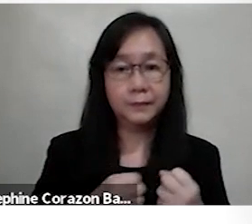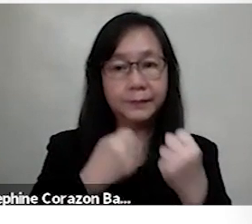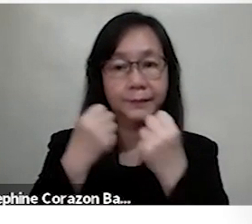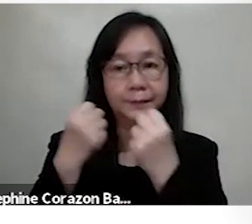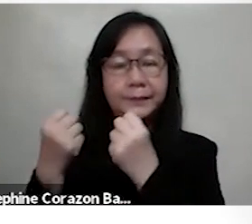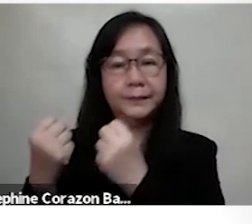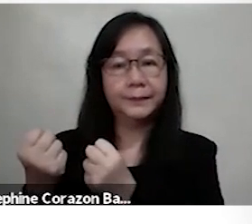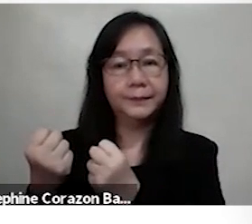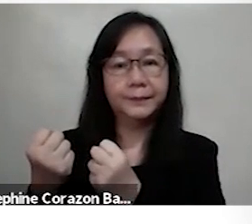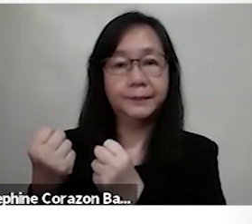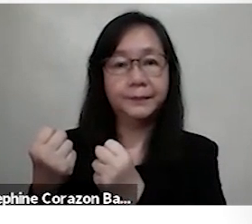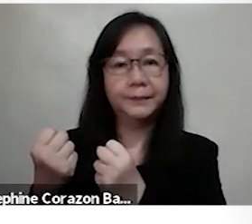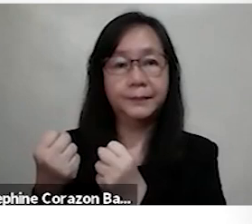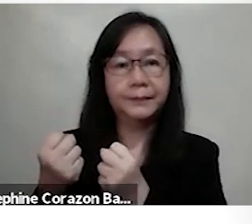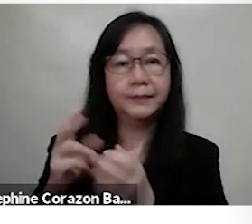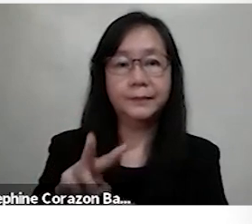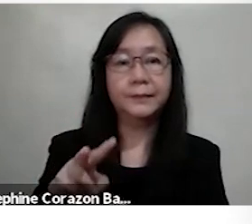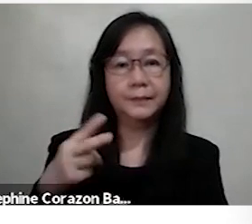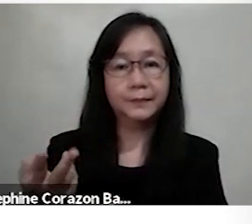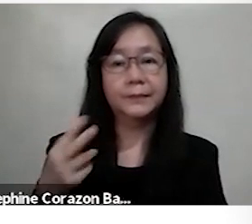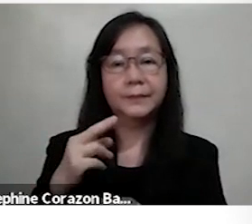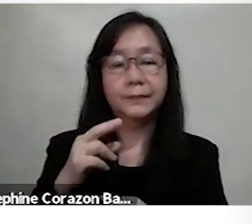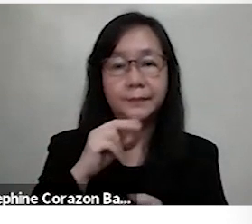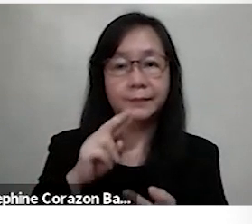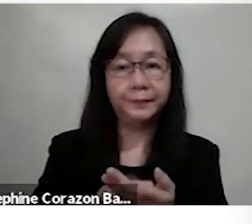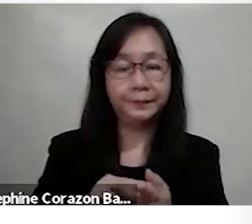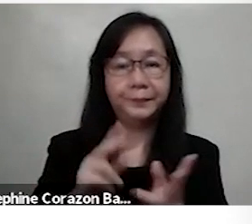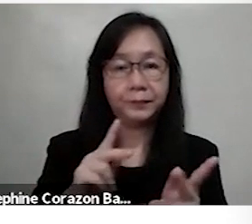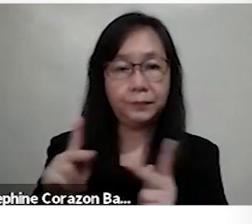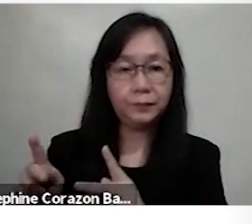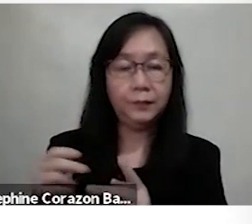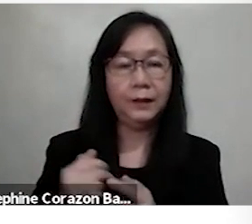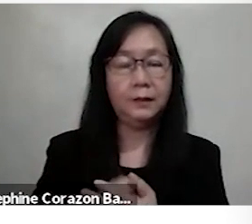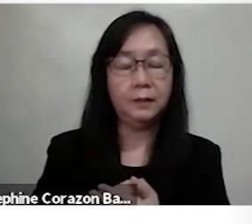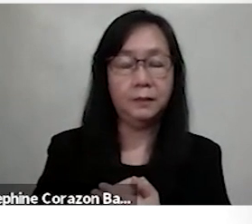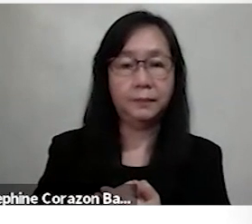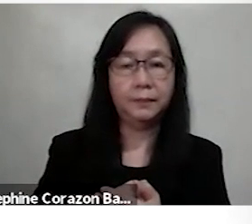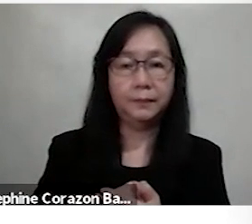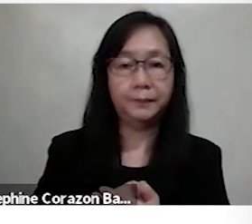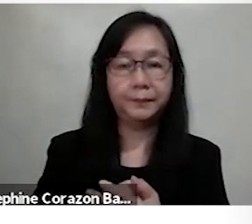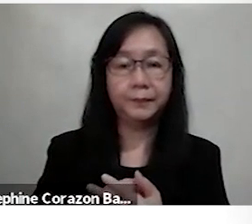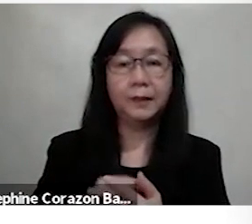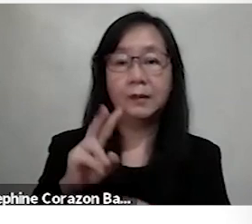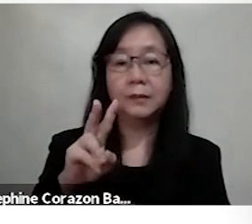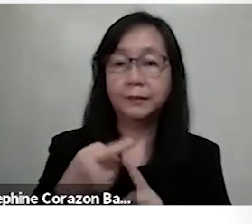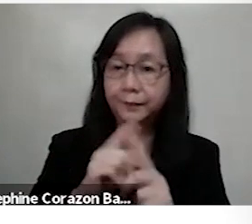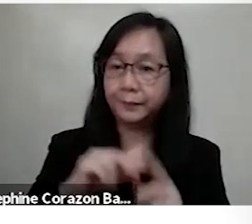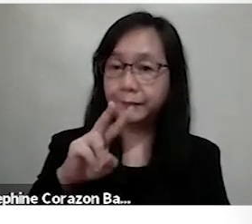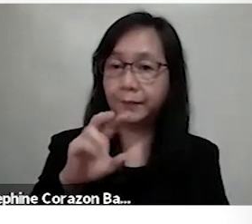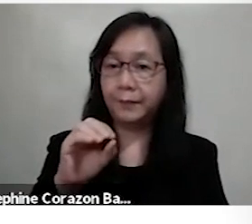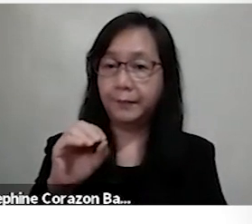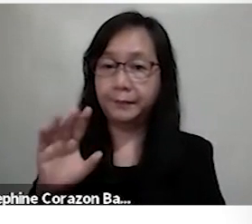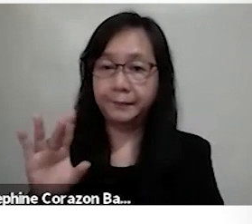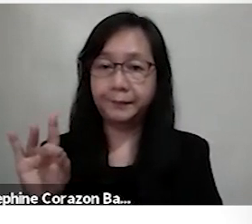actually, we had the term of reference very clear, and the members of steering committee